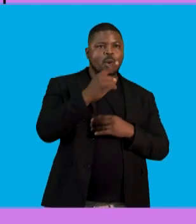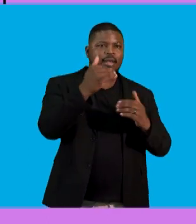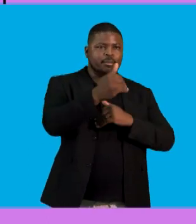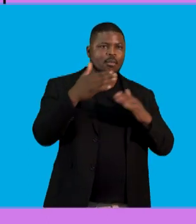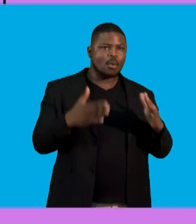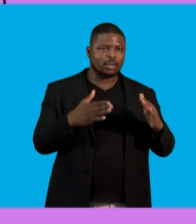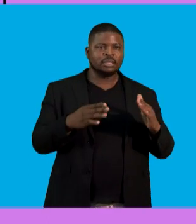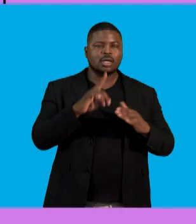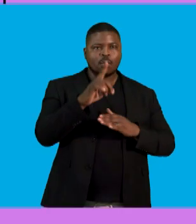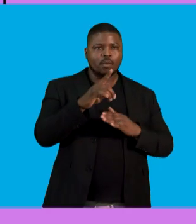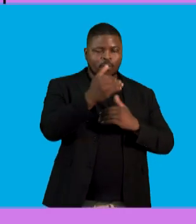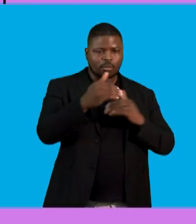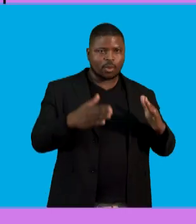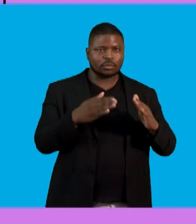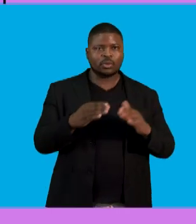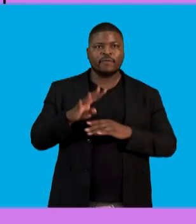tiles costs